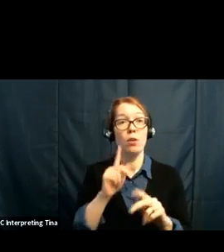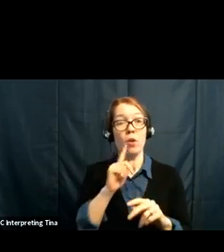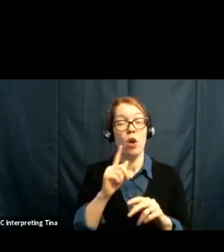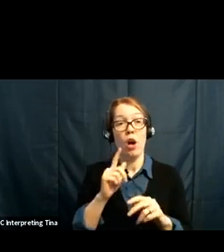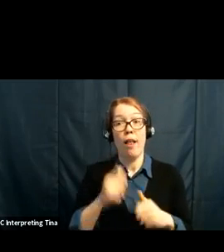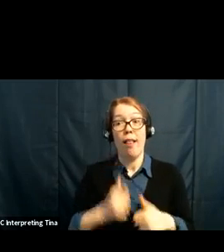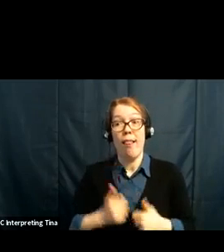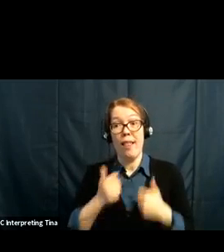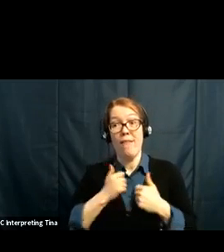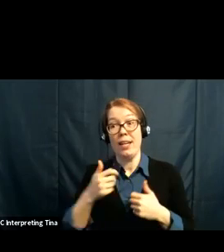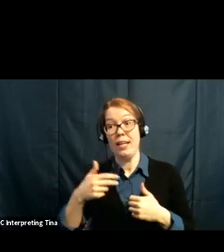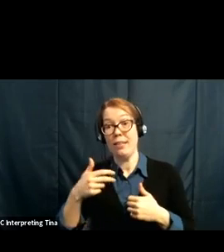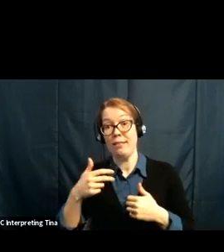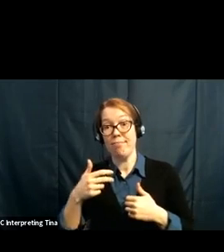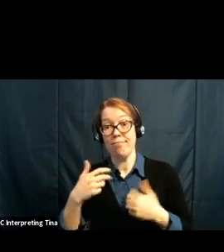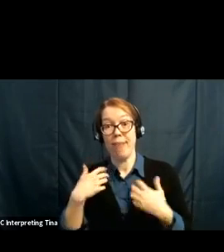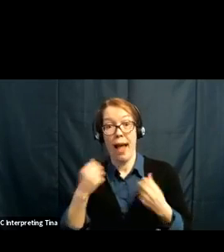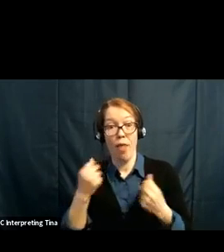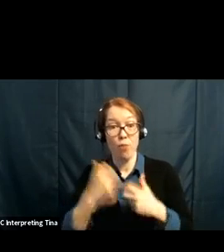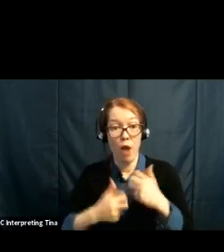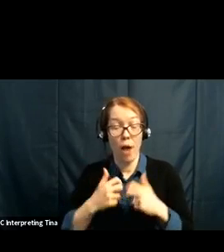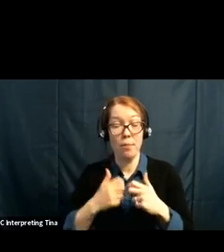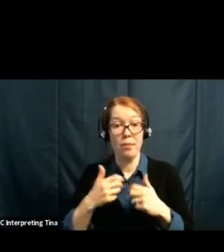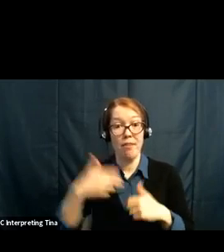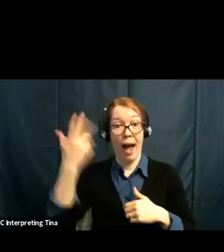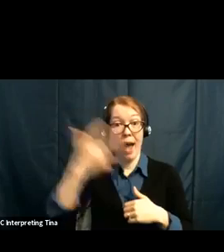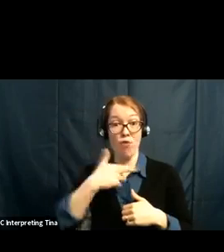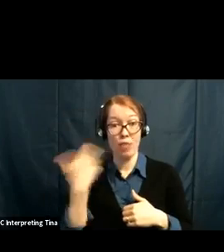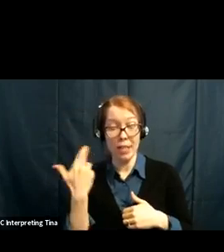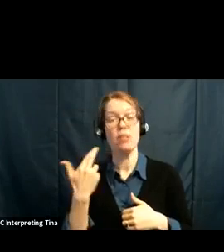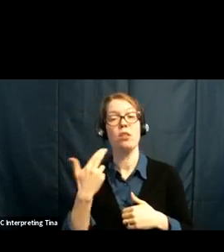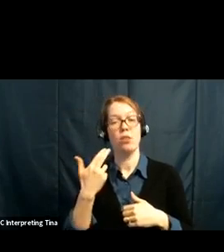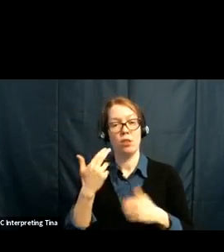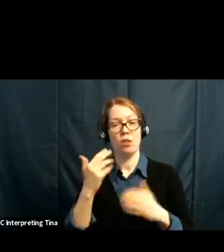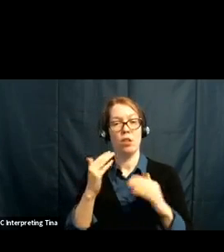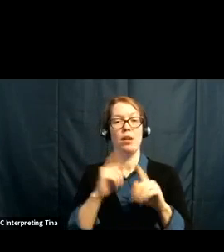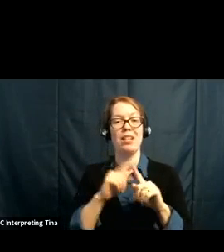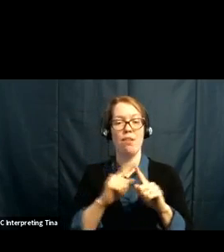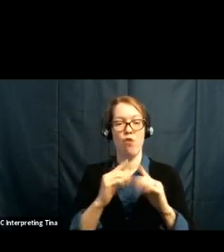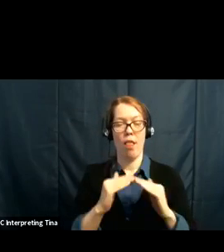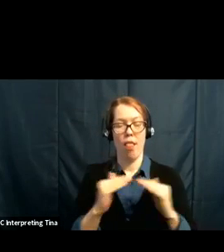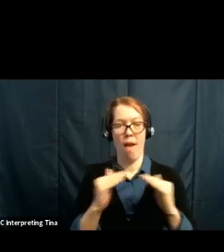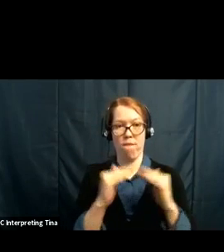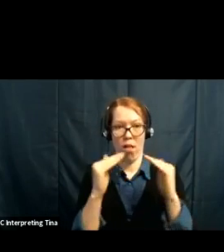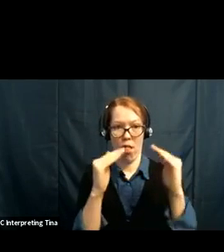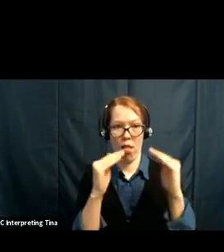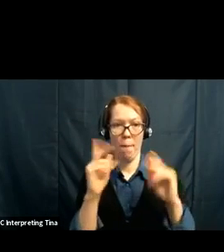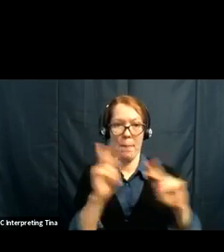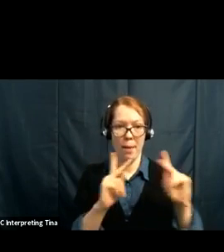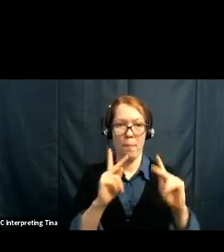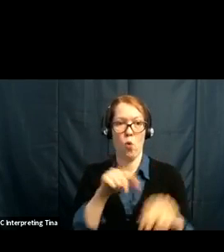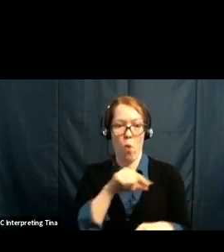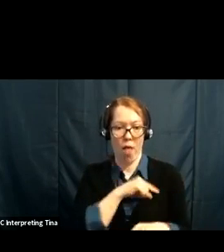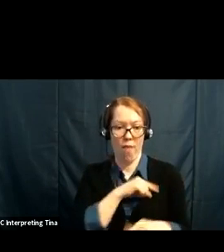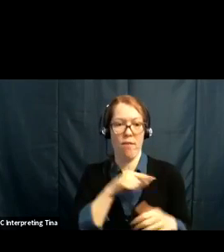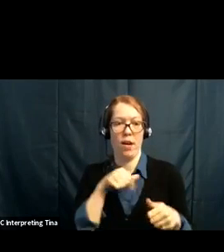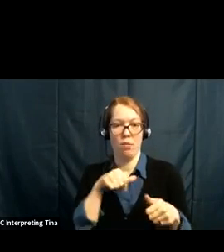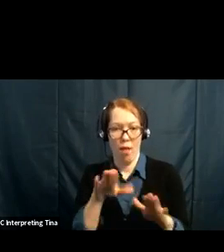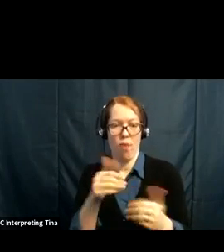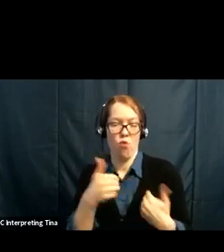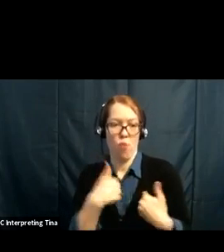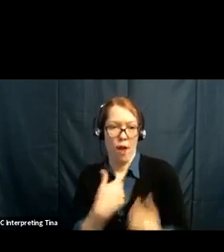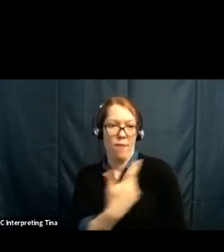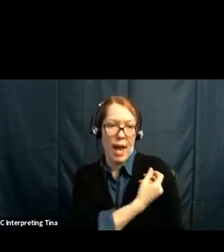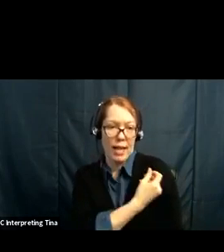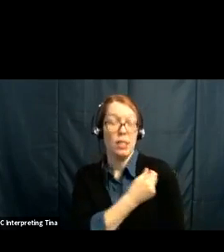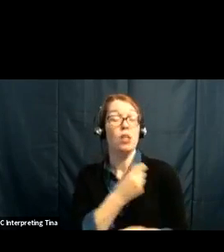risk. And there will be a stepwise approach, a phased approach as to who gets it, as to when. So when the